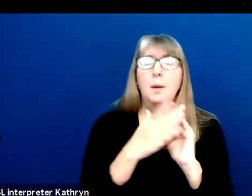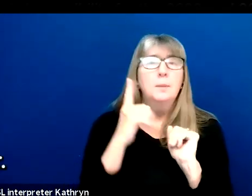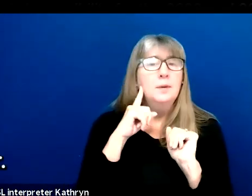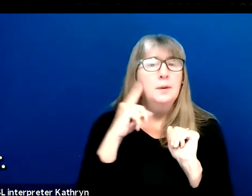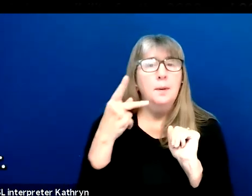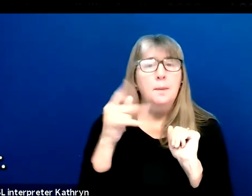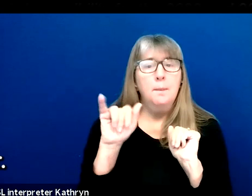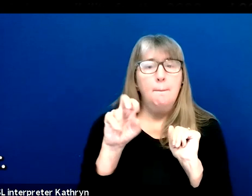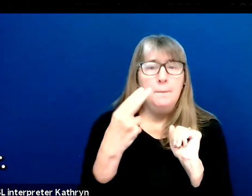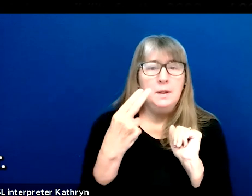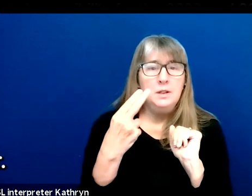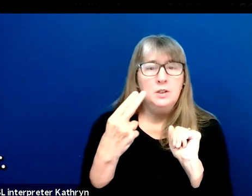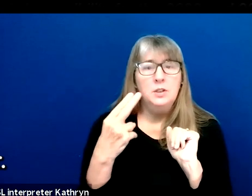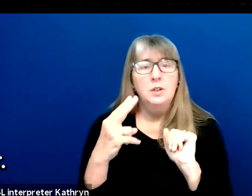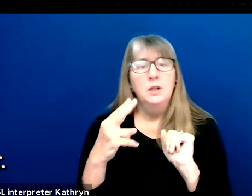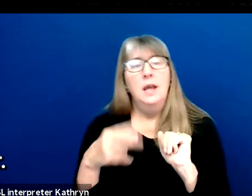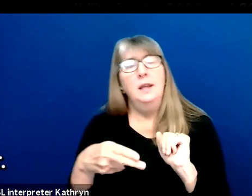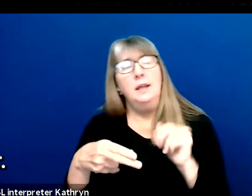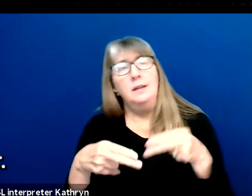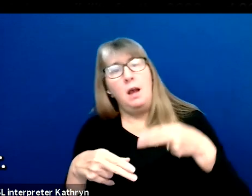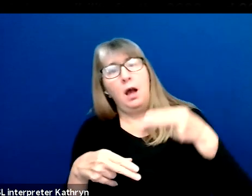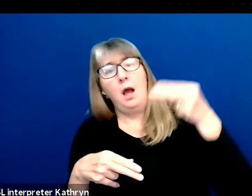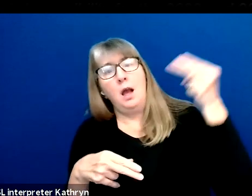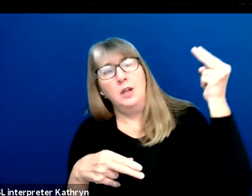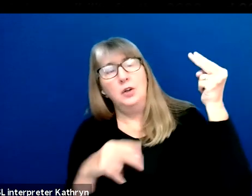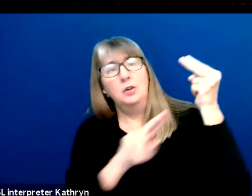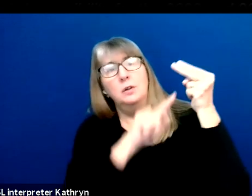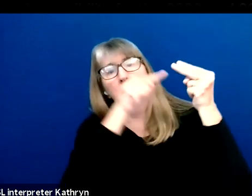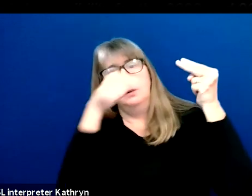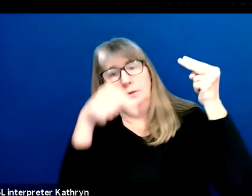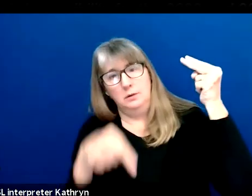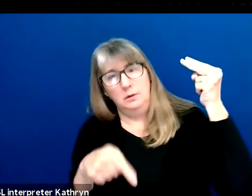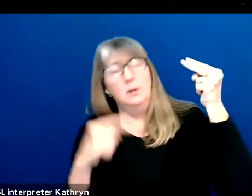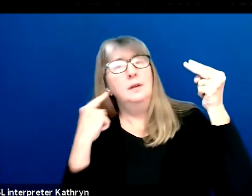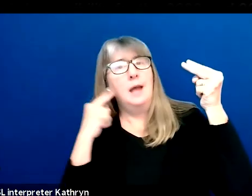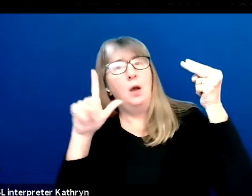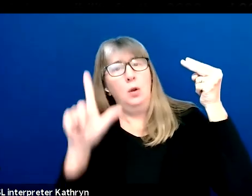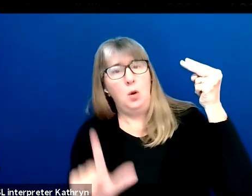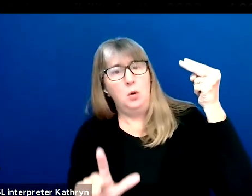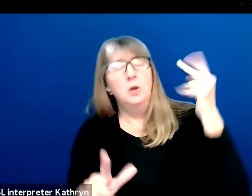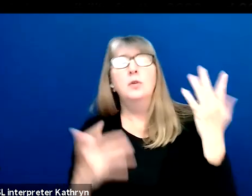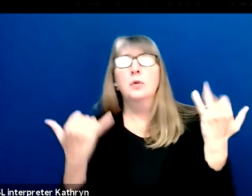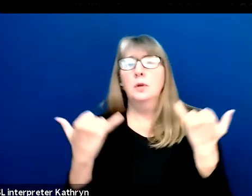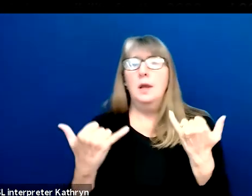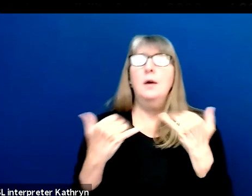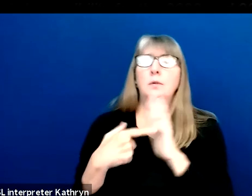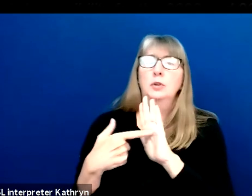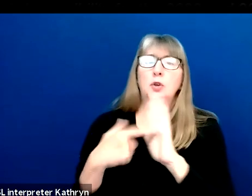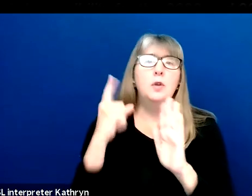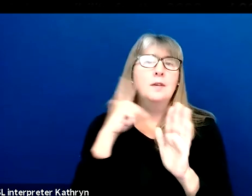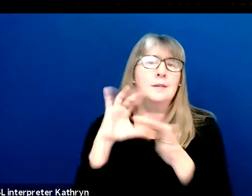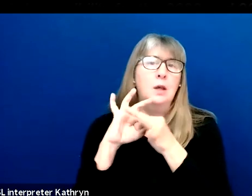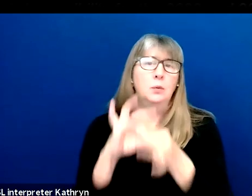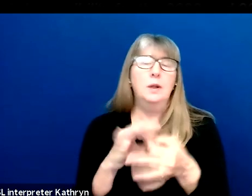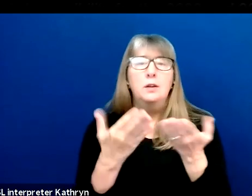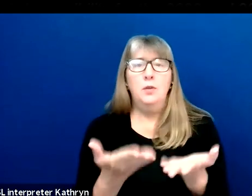the brighter part of the curve becomes higher and the dimmer part becomes lower. So here's the sonification associated with this